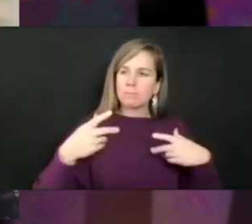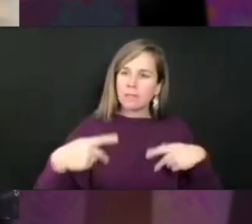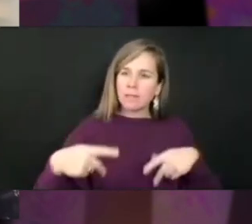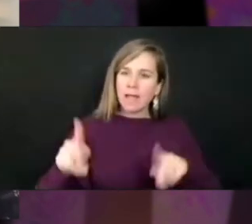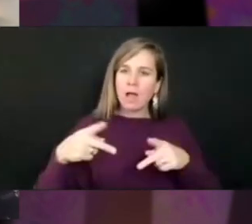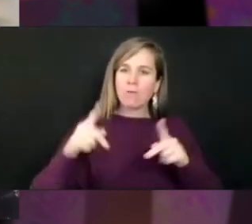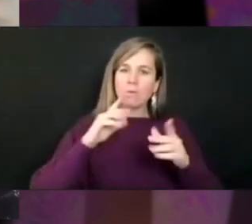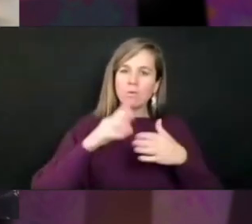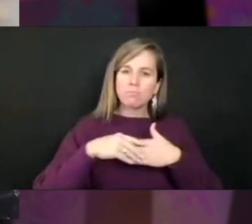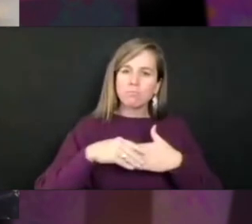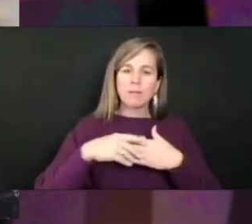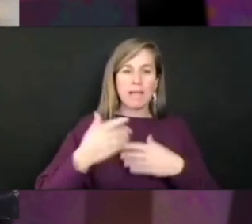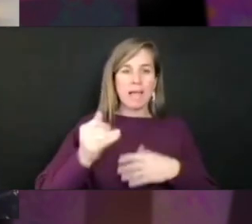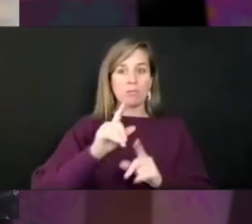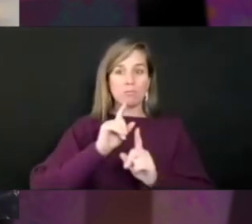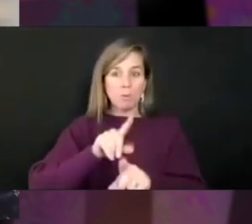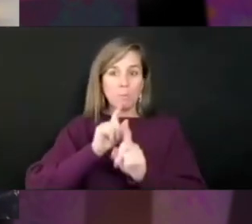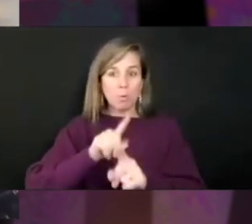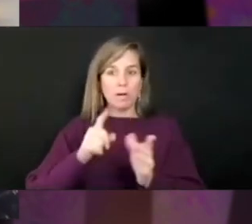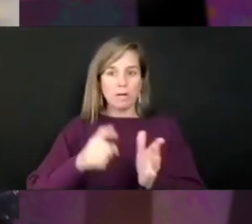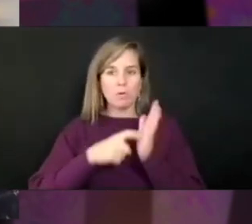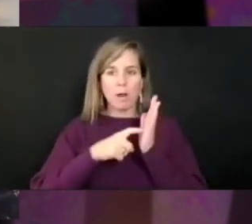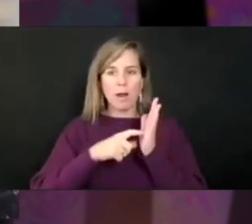weren't similarly tied,